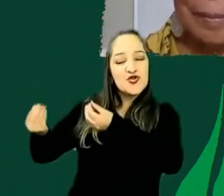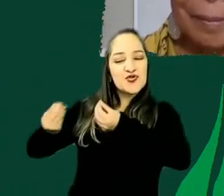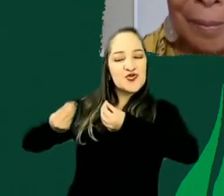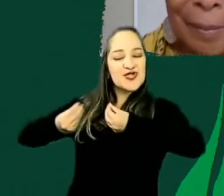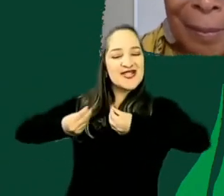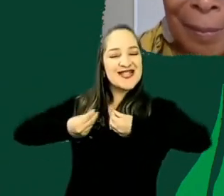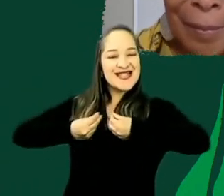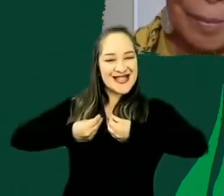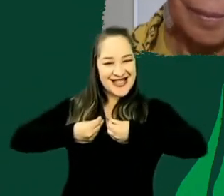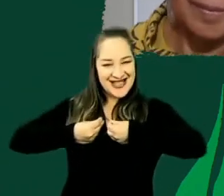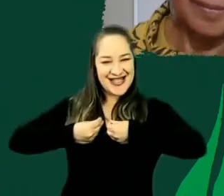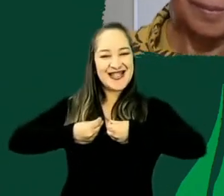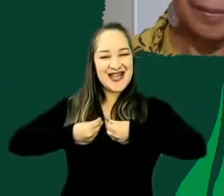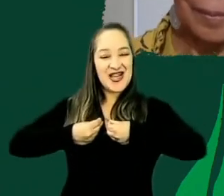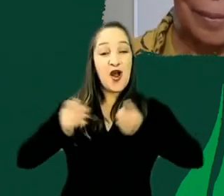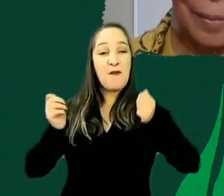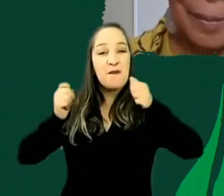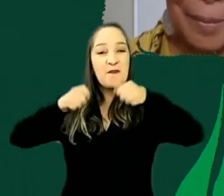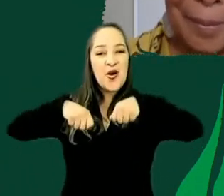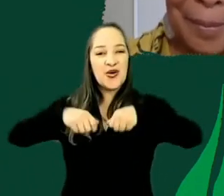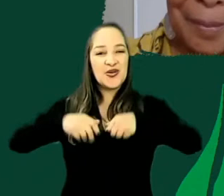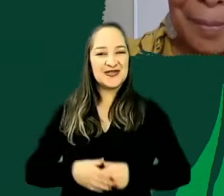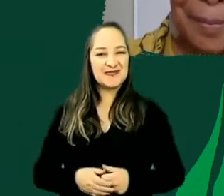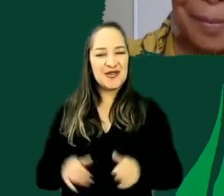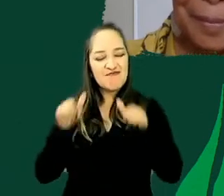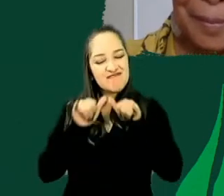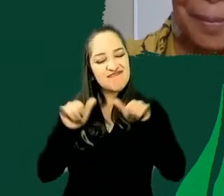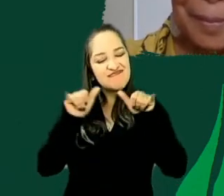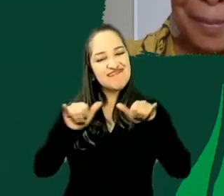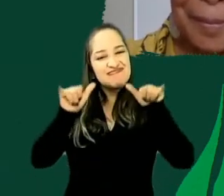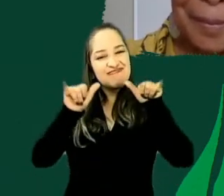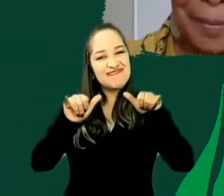gave us this possibility of speaking.